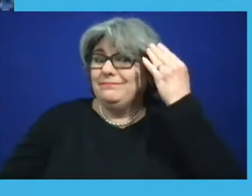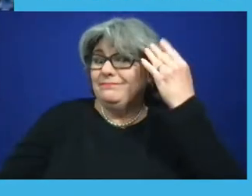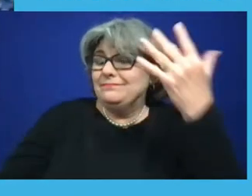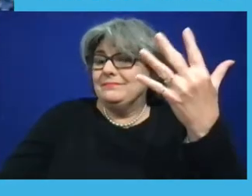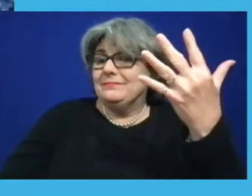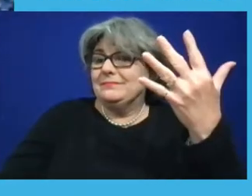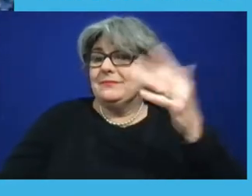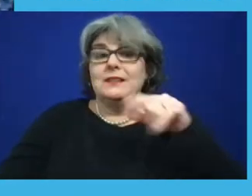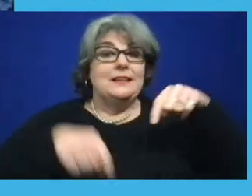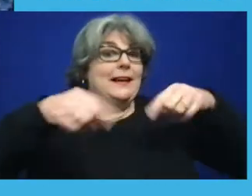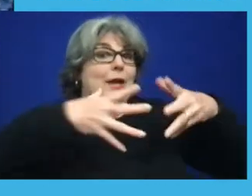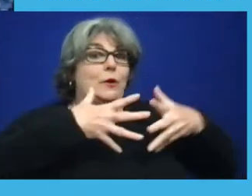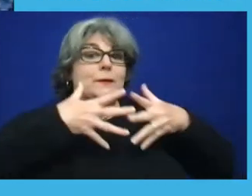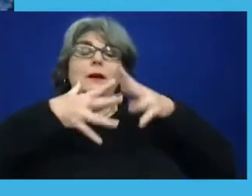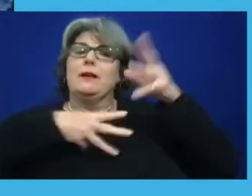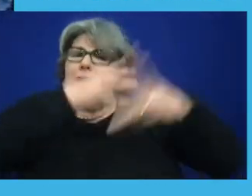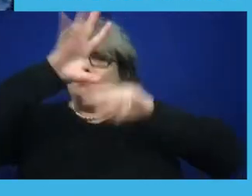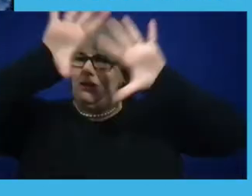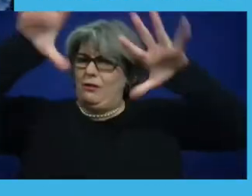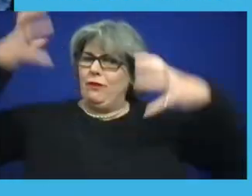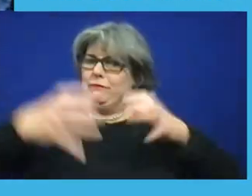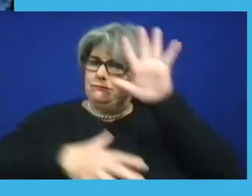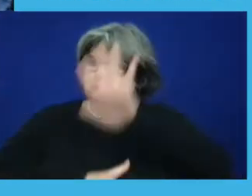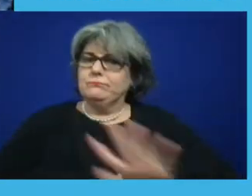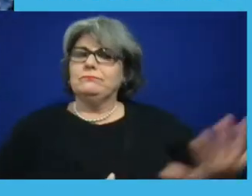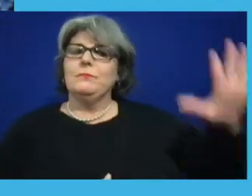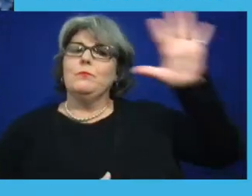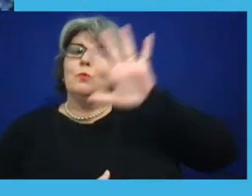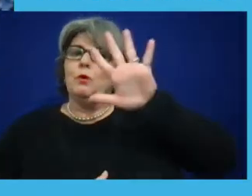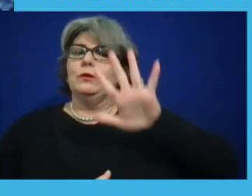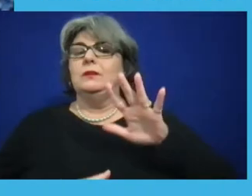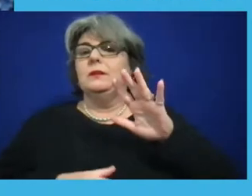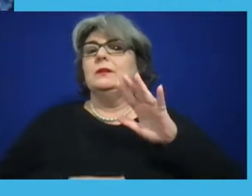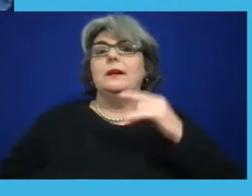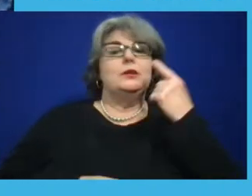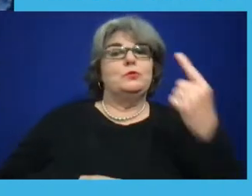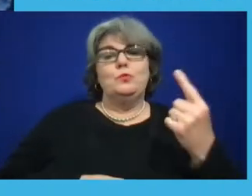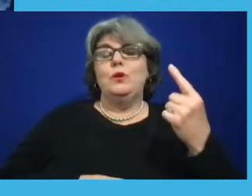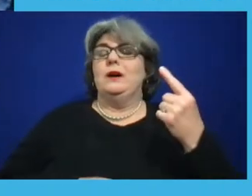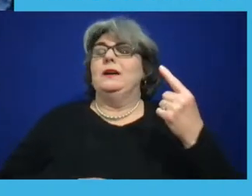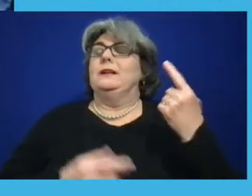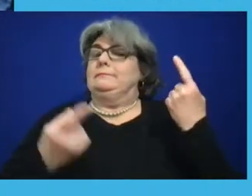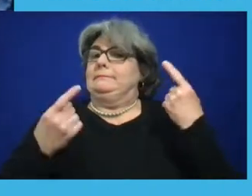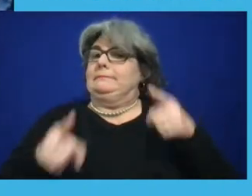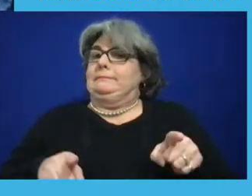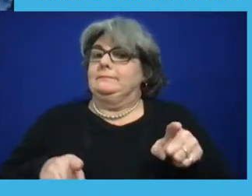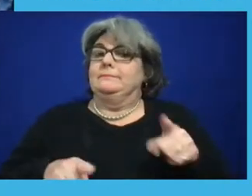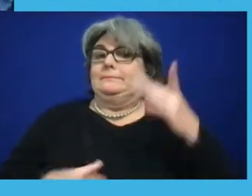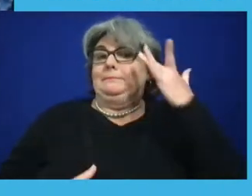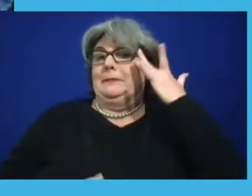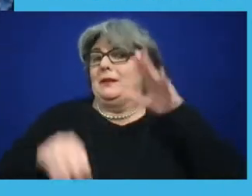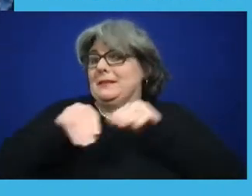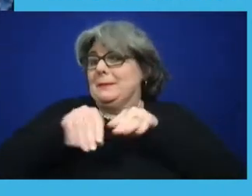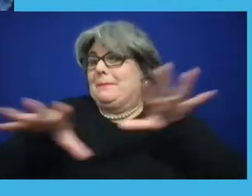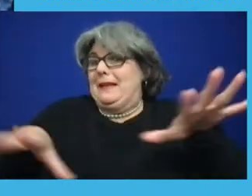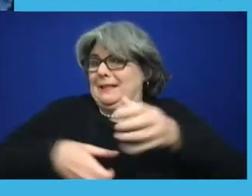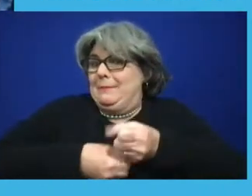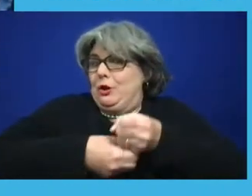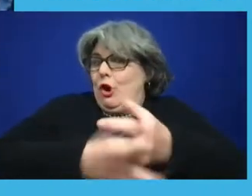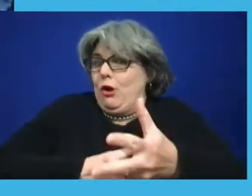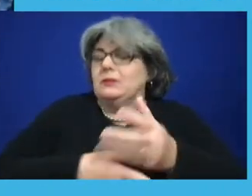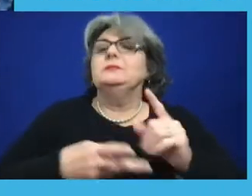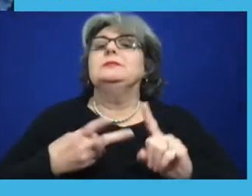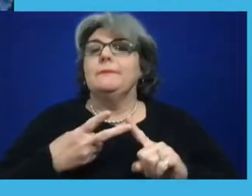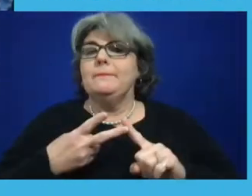Listen. Inflation is a real problem right now. And by the way, it's not just here in America, it's worldwide. It's one